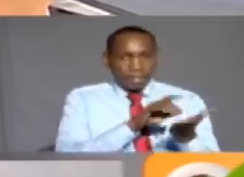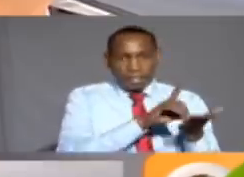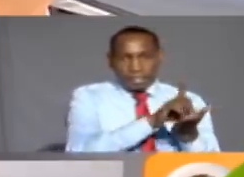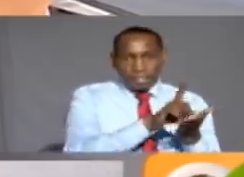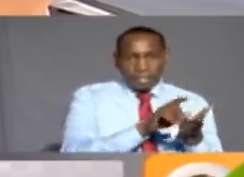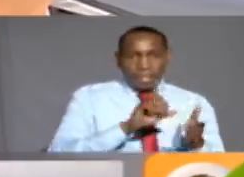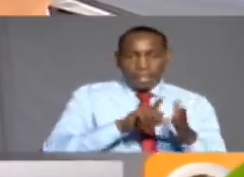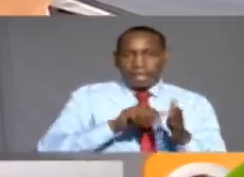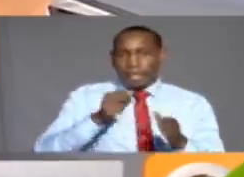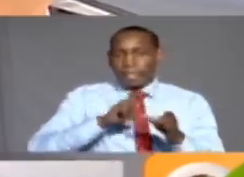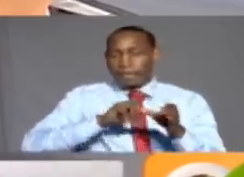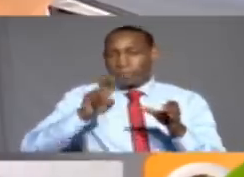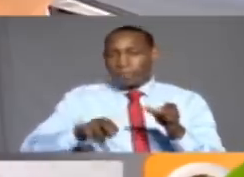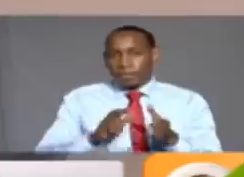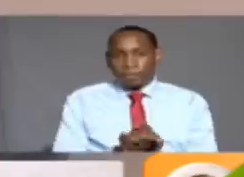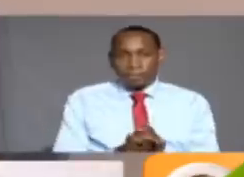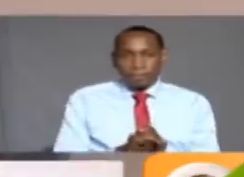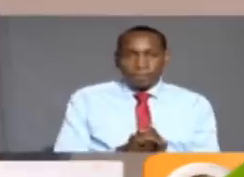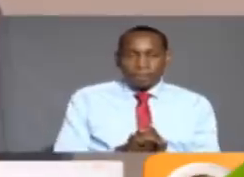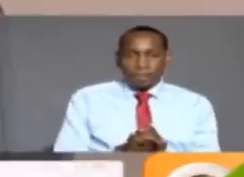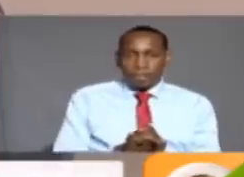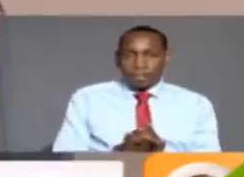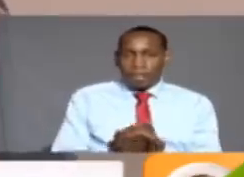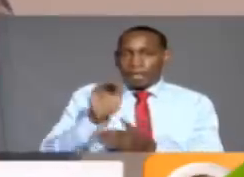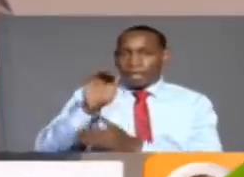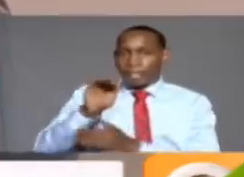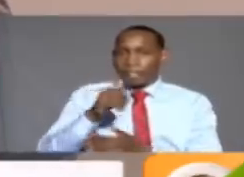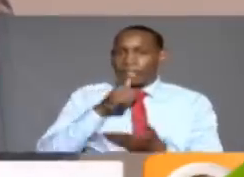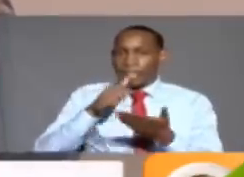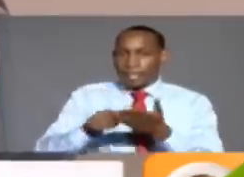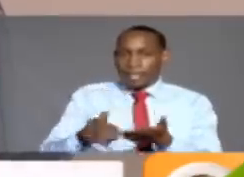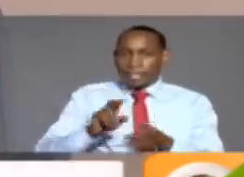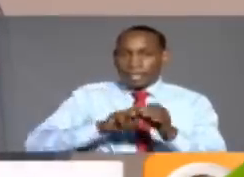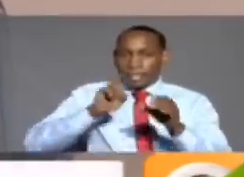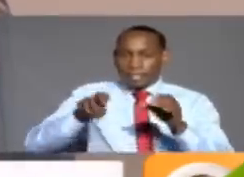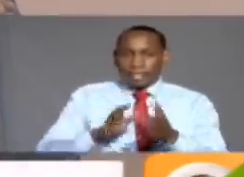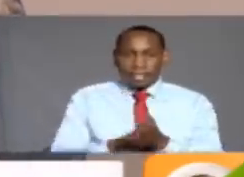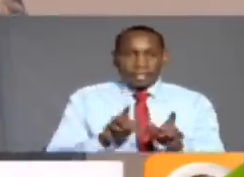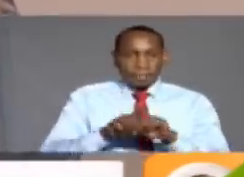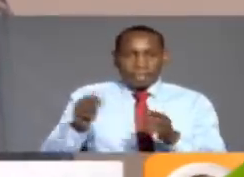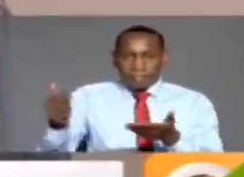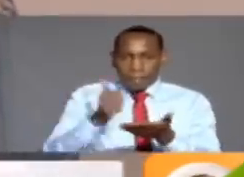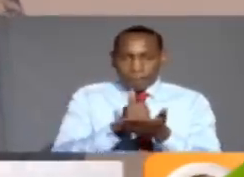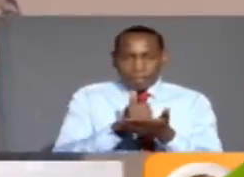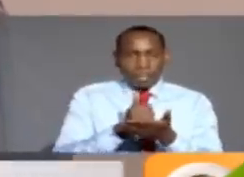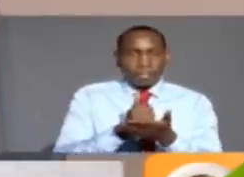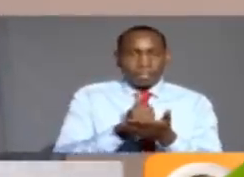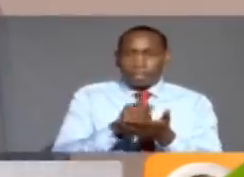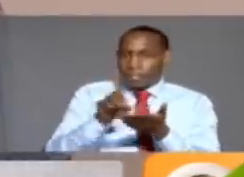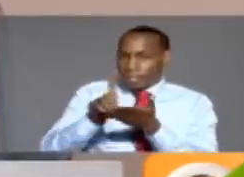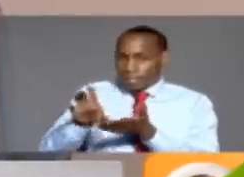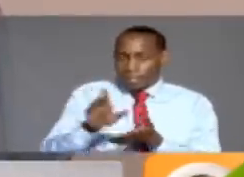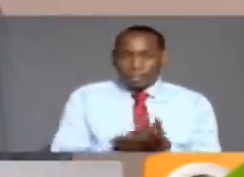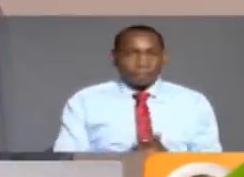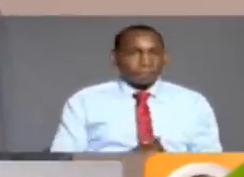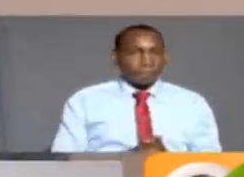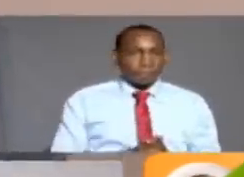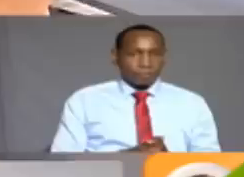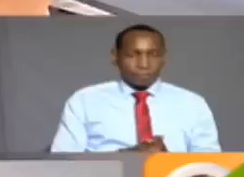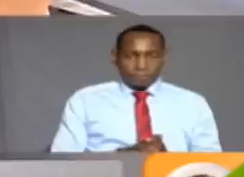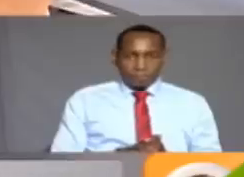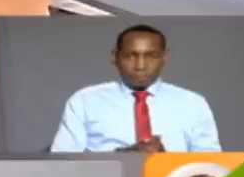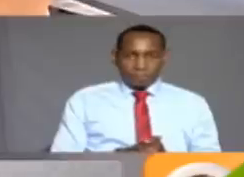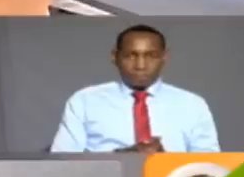he resigned. He said he resigned. He was asked for the letter. Honorable. When you are appointed, the same way, Hussein, you are sacked. Hussein, this is a